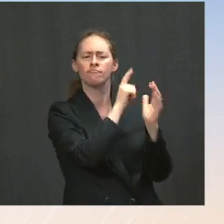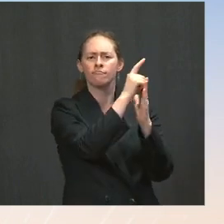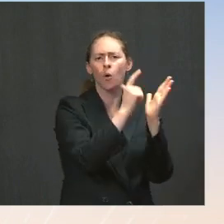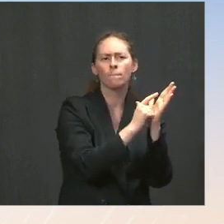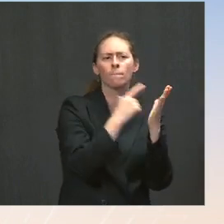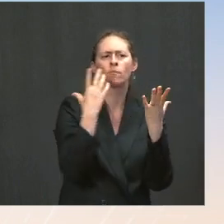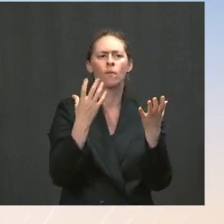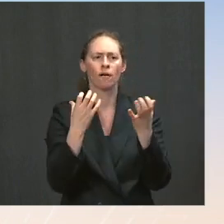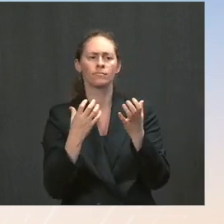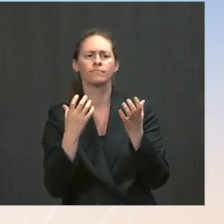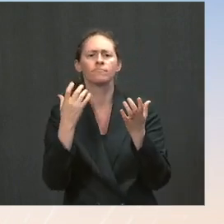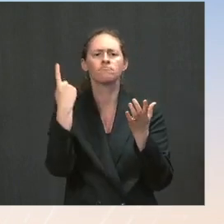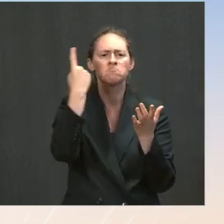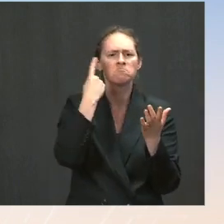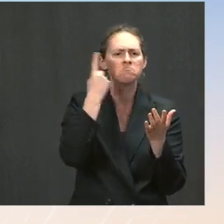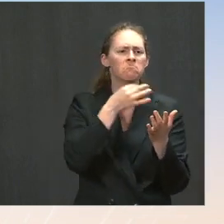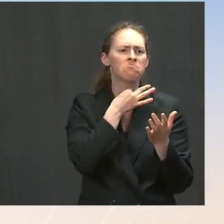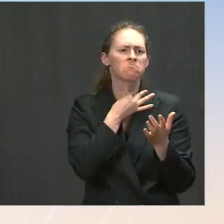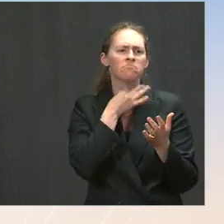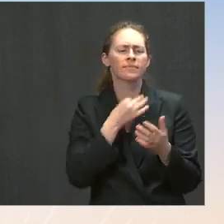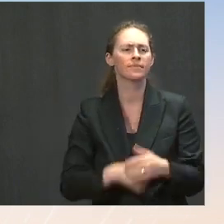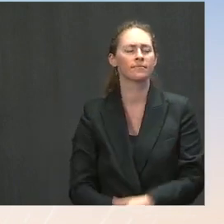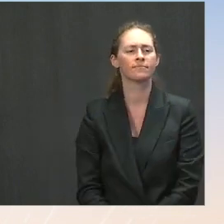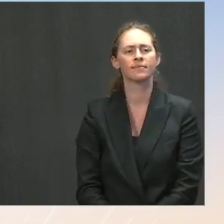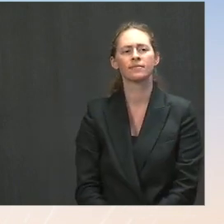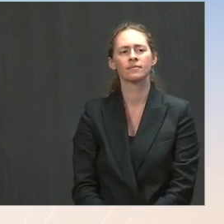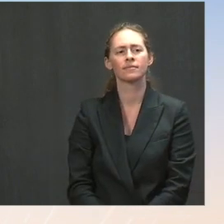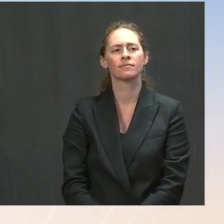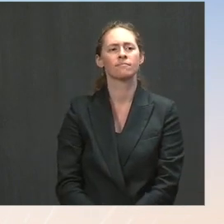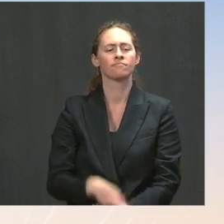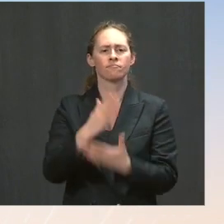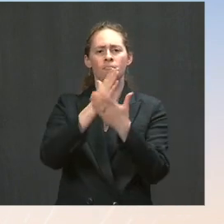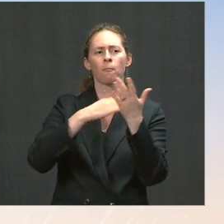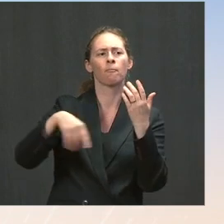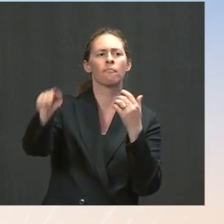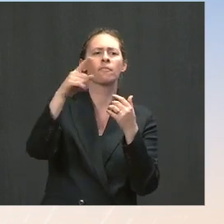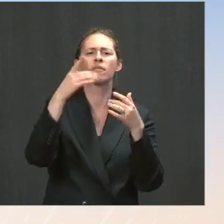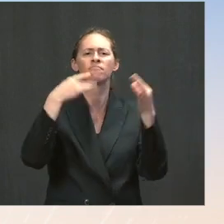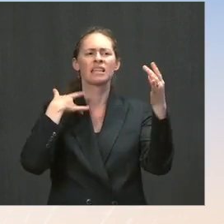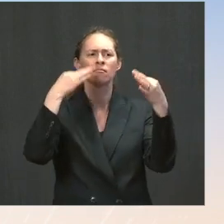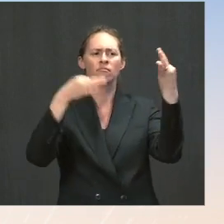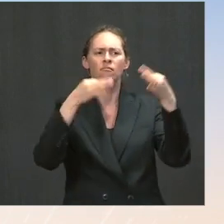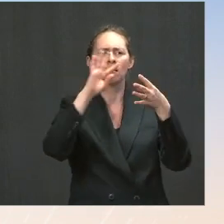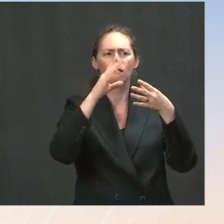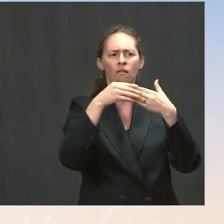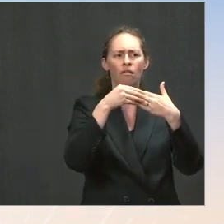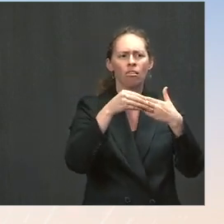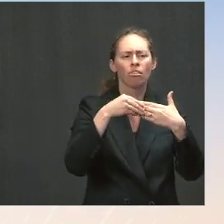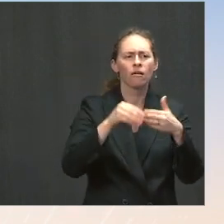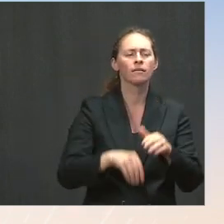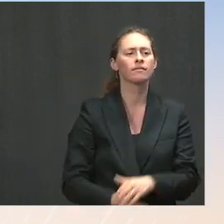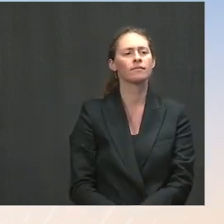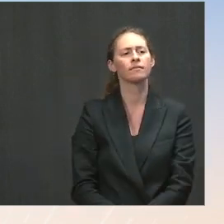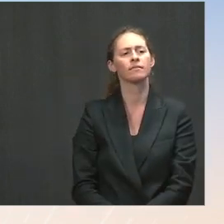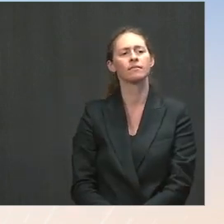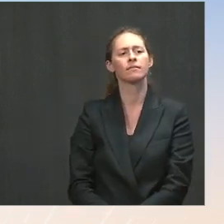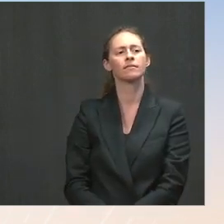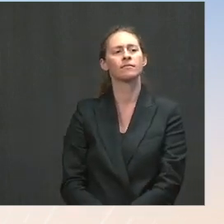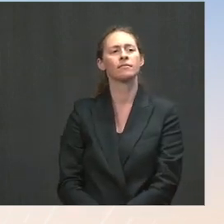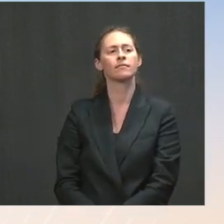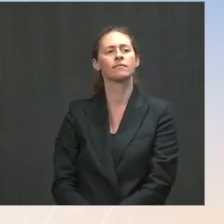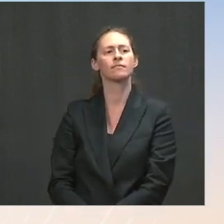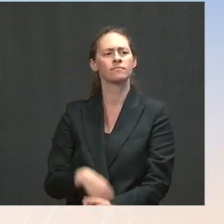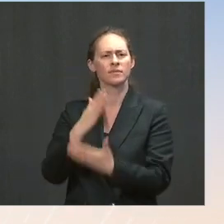Alexandria Ocasio-Cortez, are saying the courts are too strict. So what does the president think? Well, the president, I don't think it's a secret that the